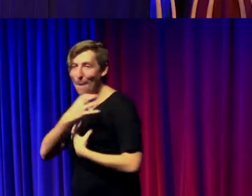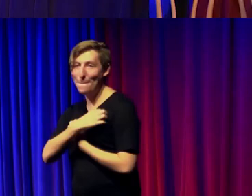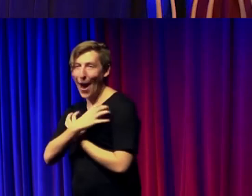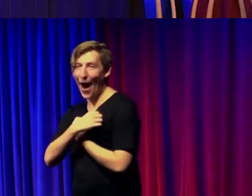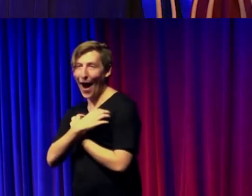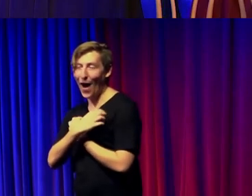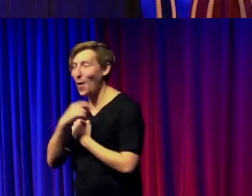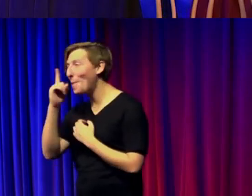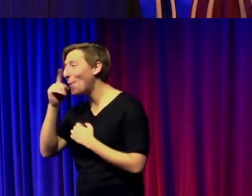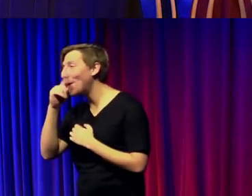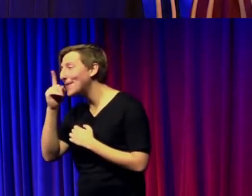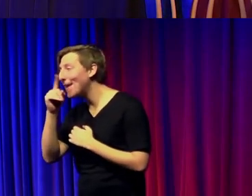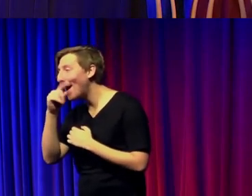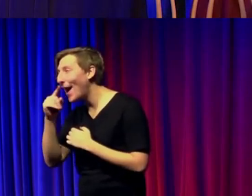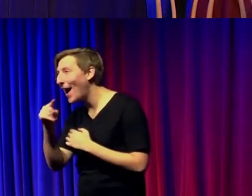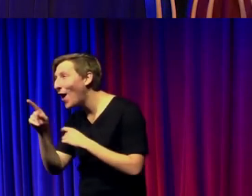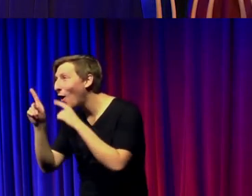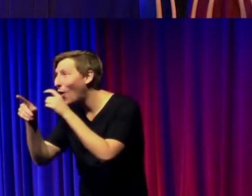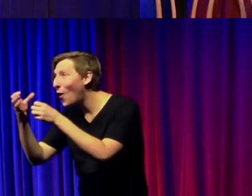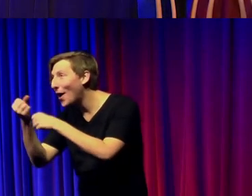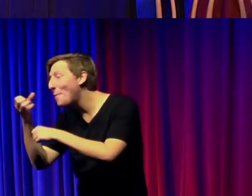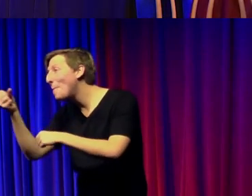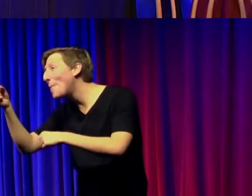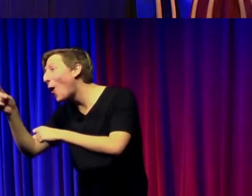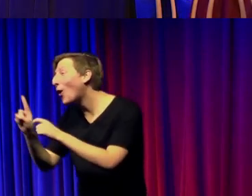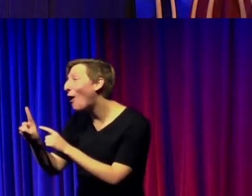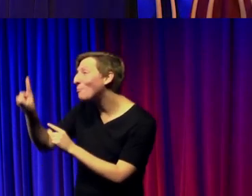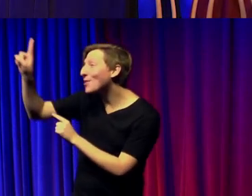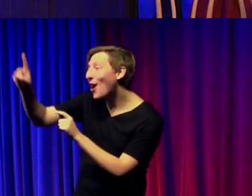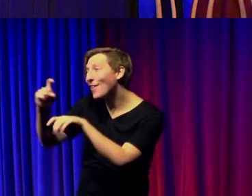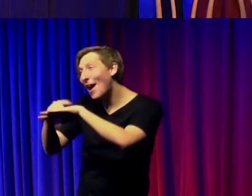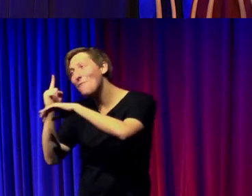like getting their milk and stuff. It's very cute.